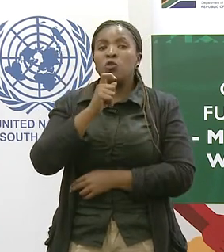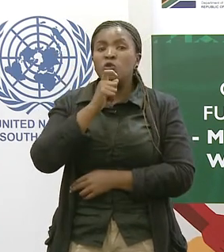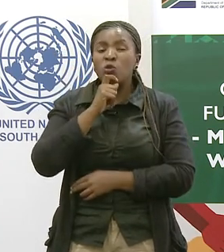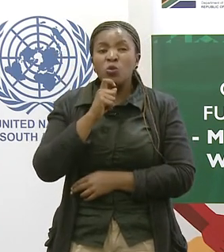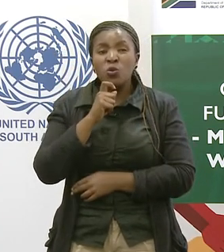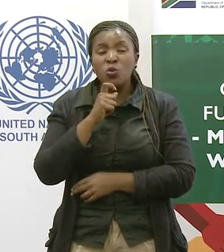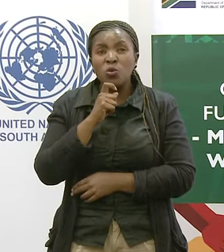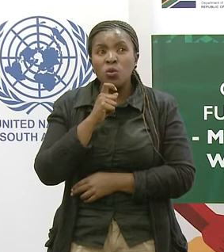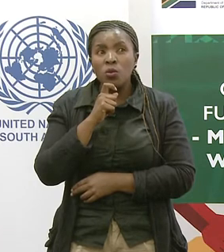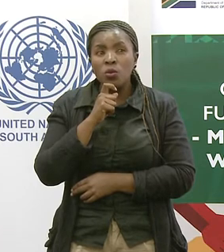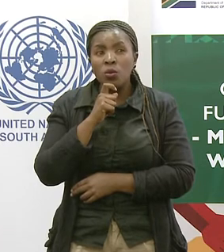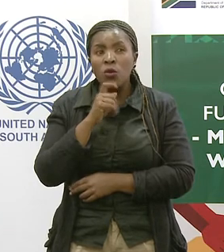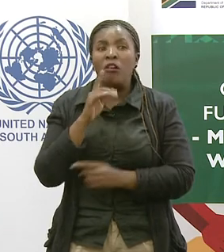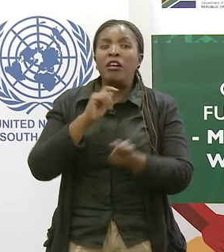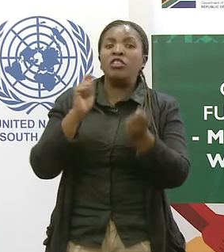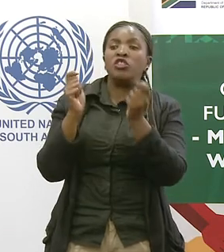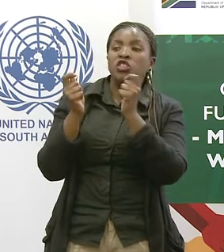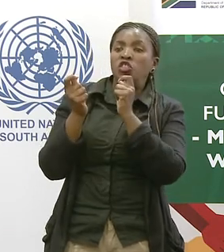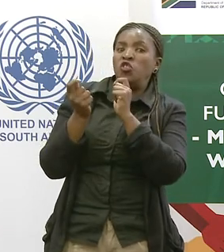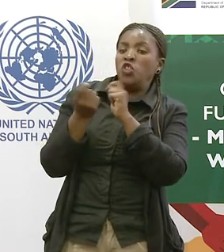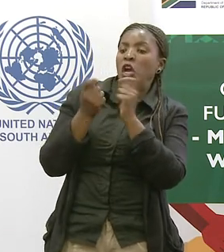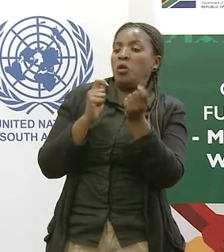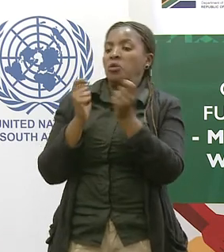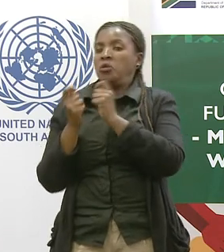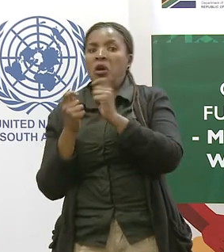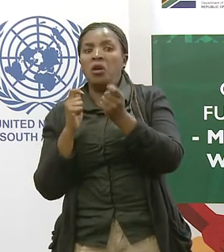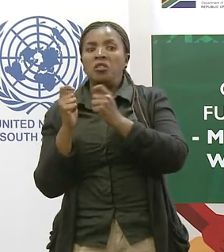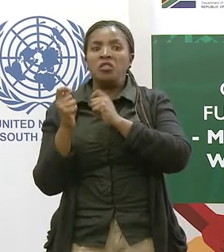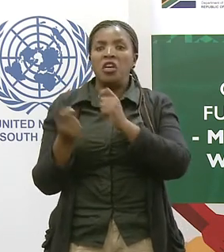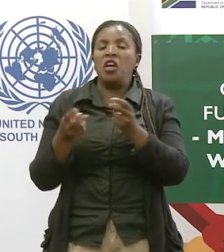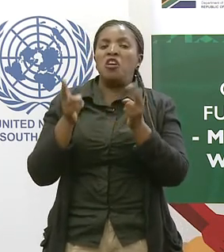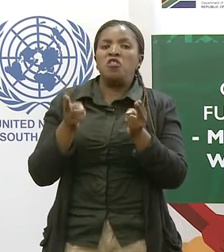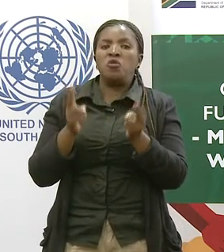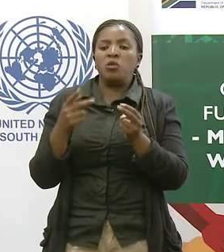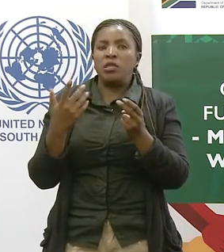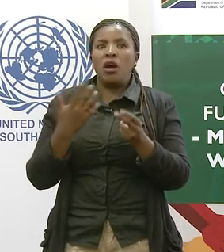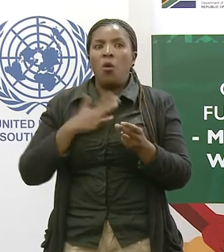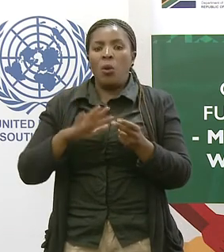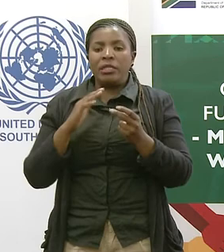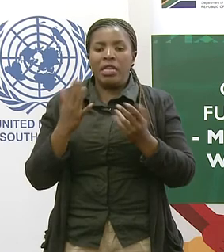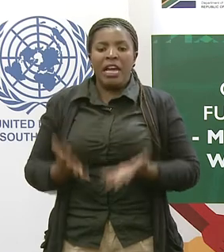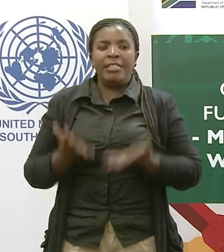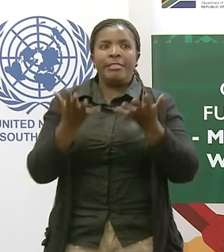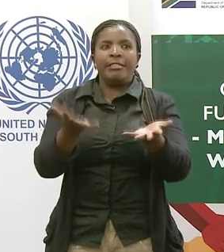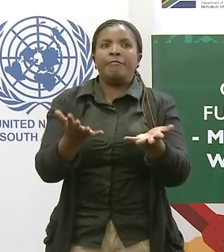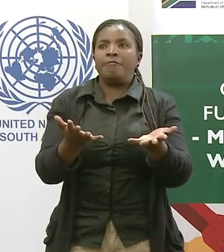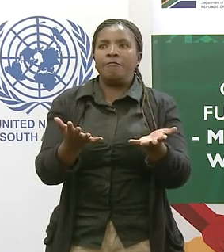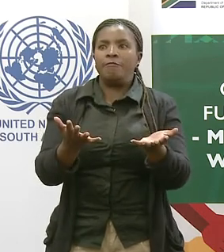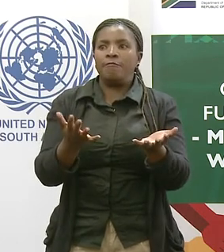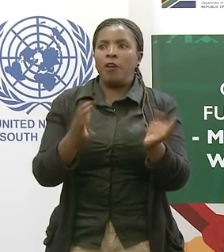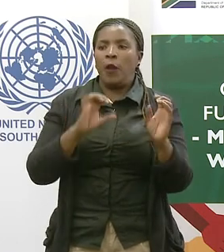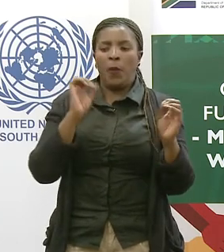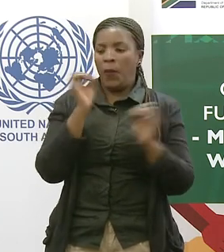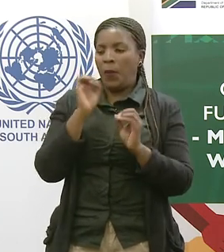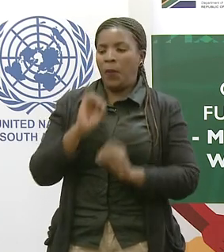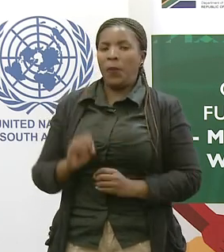reframing issues as an excuse for lack of delivery. They do it in relation to water, they do it